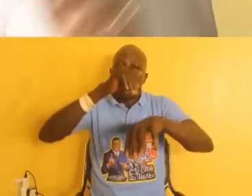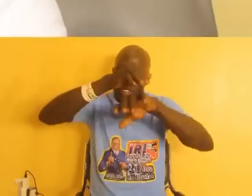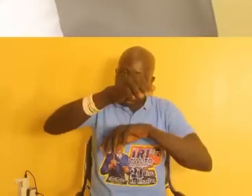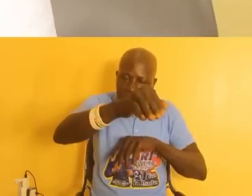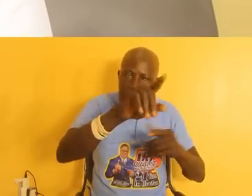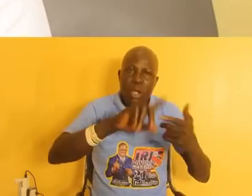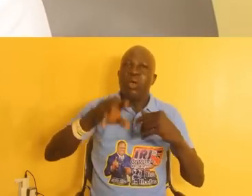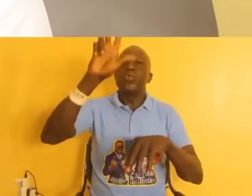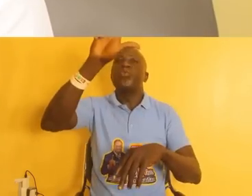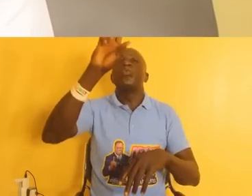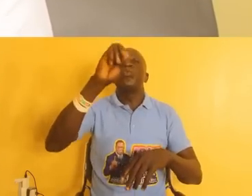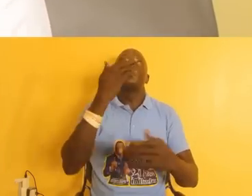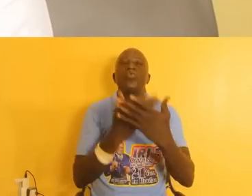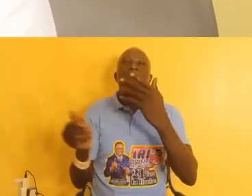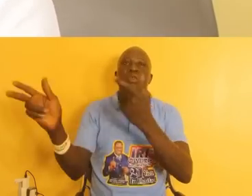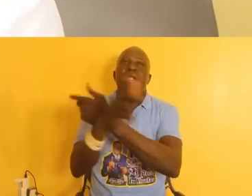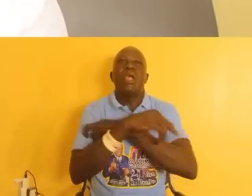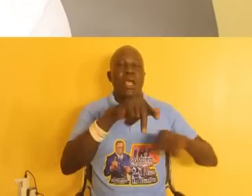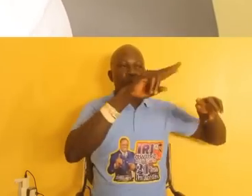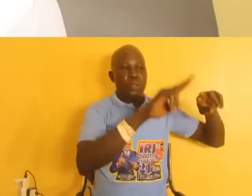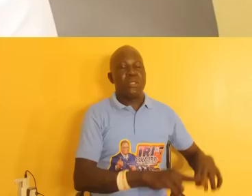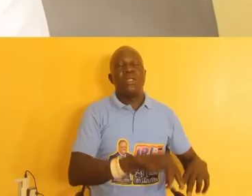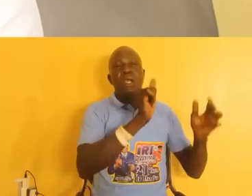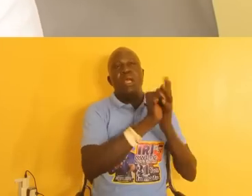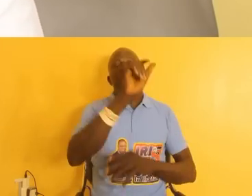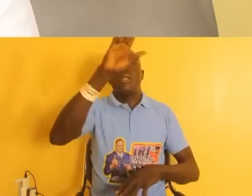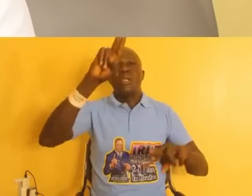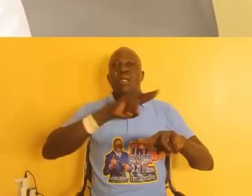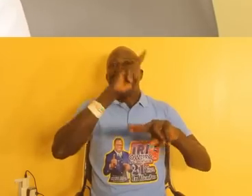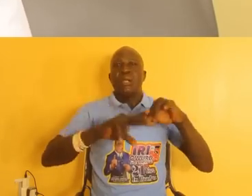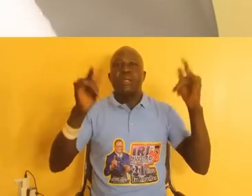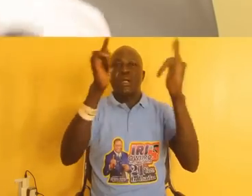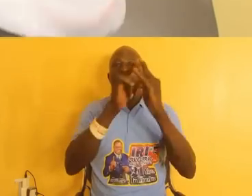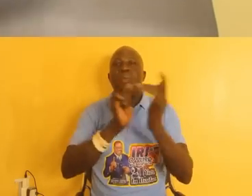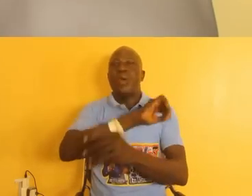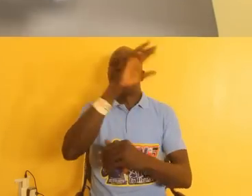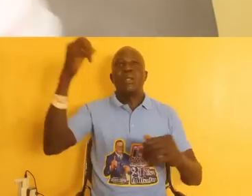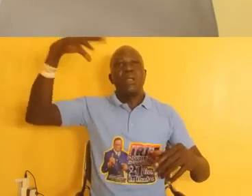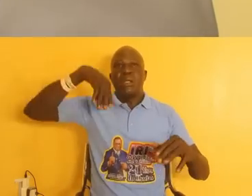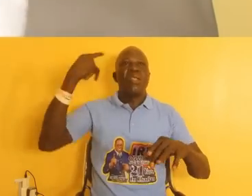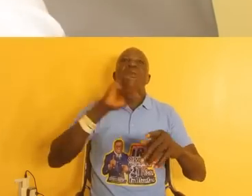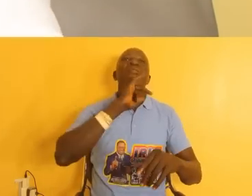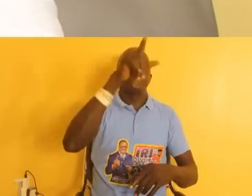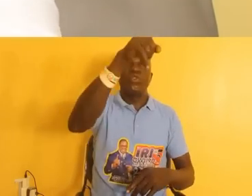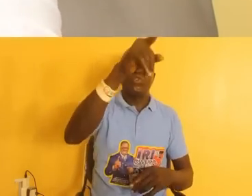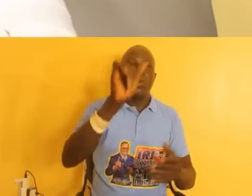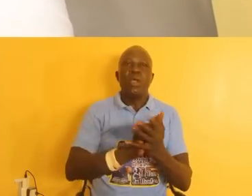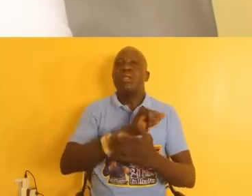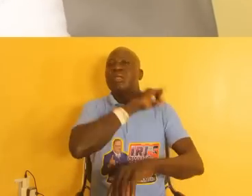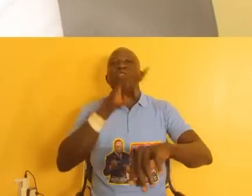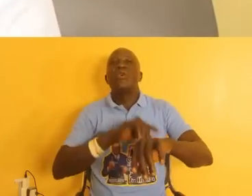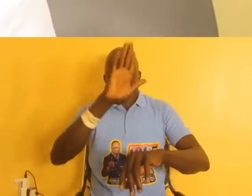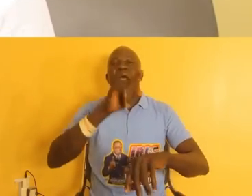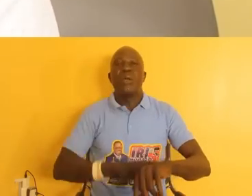I've been saying 20 good days. I've asked for Ben. Yes. Oh, there's privilege for